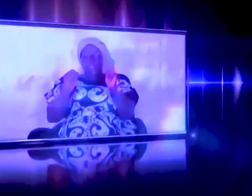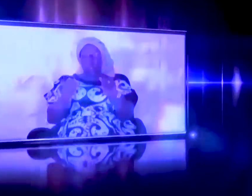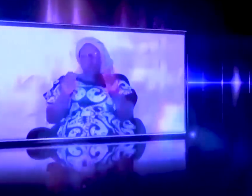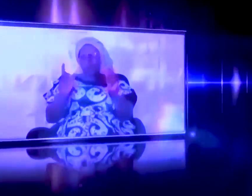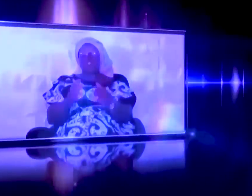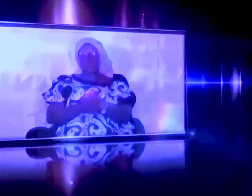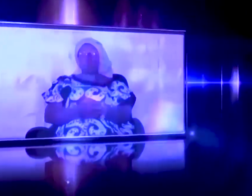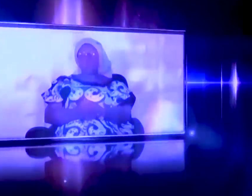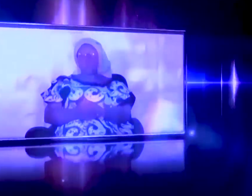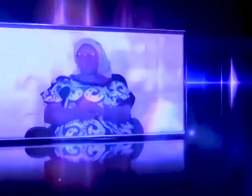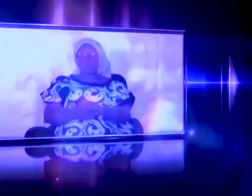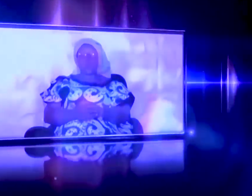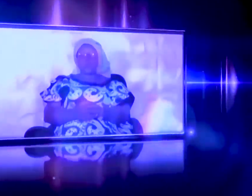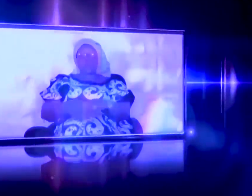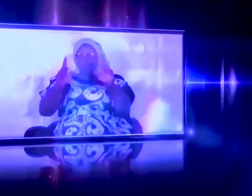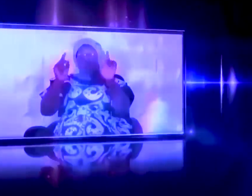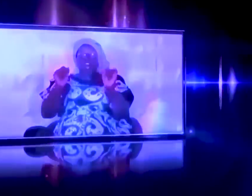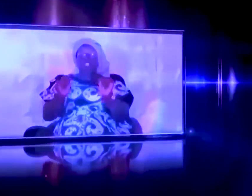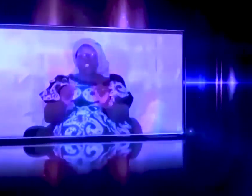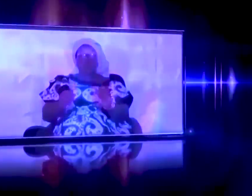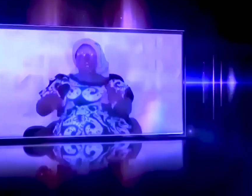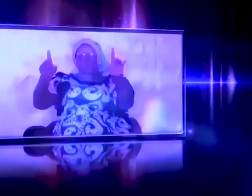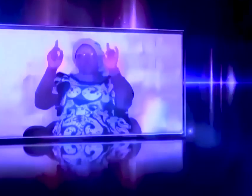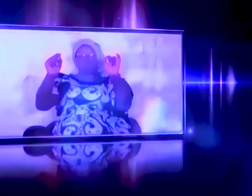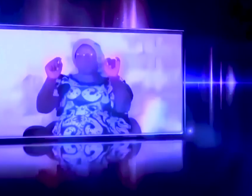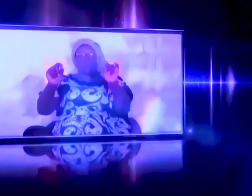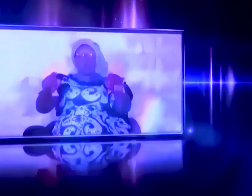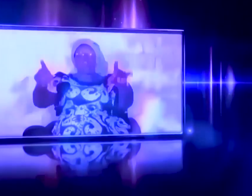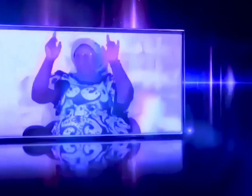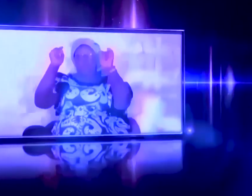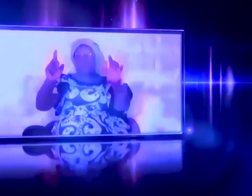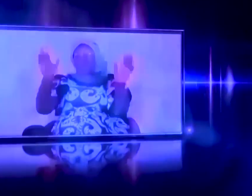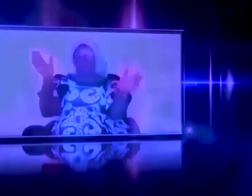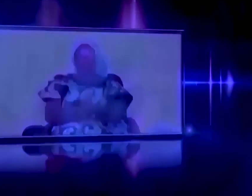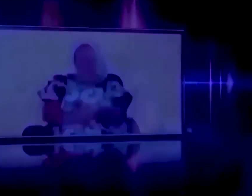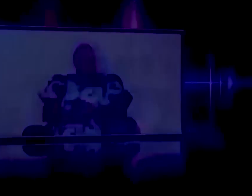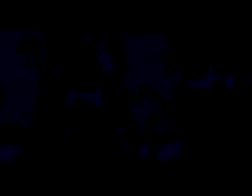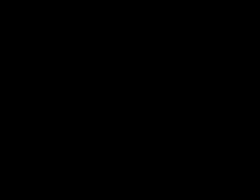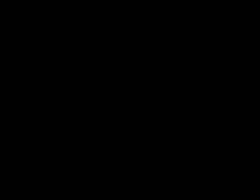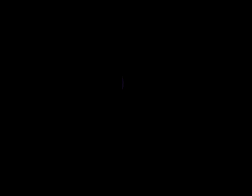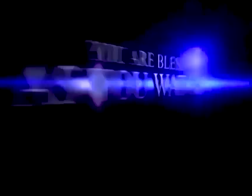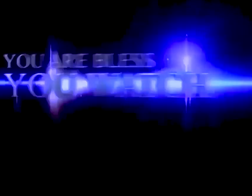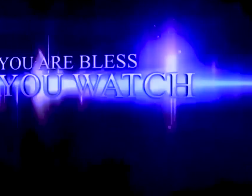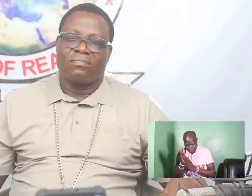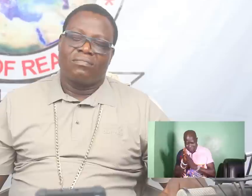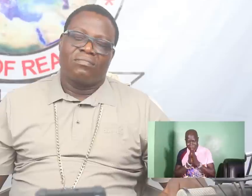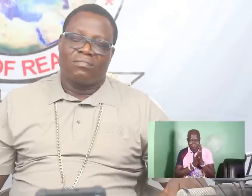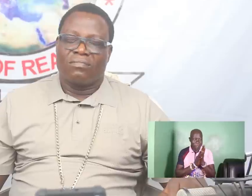fun gbogbo eda to wo mi to de ngbo mi lowo lowo lorukọ jesu olorun olubukun oya ko ku ko fun